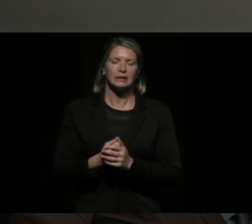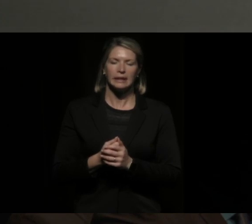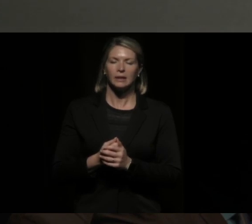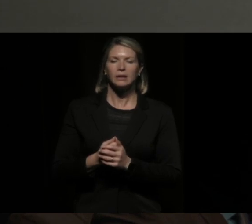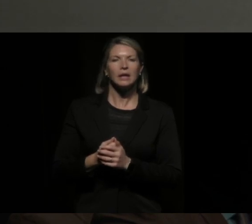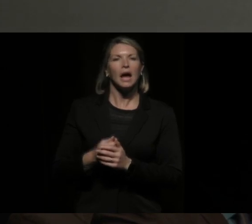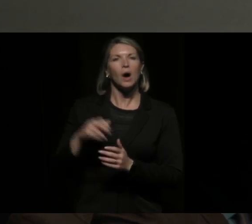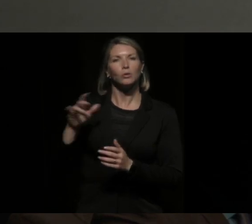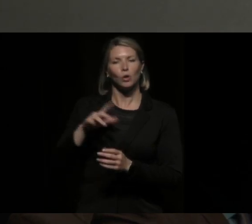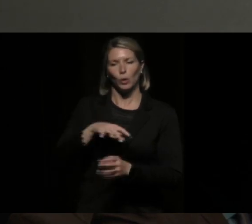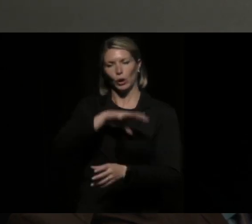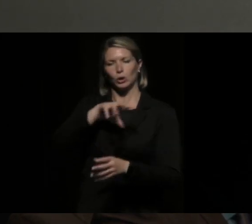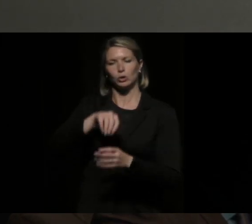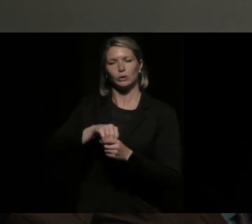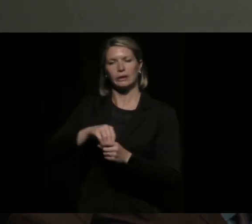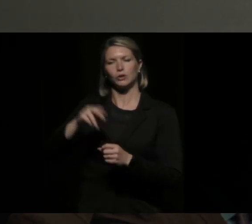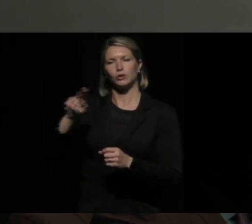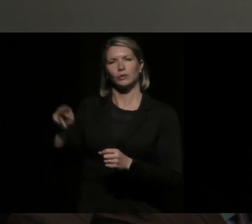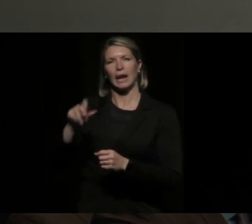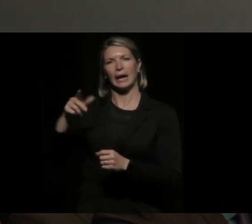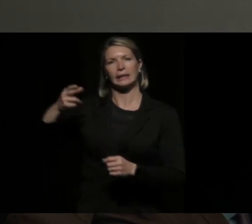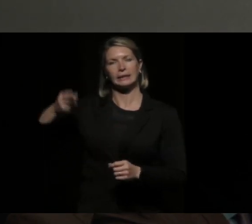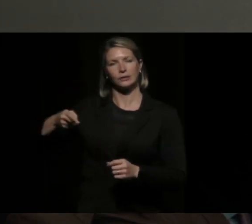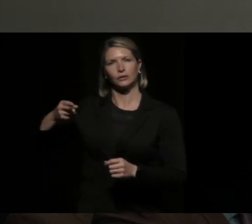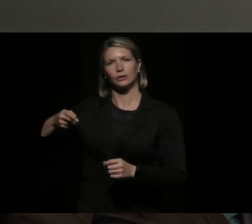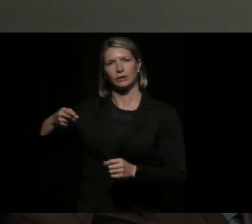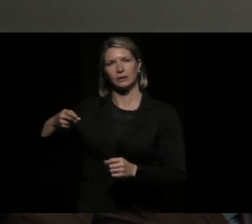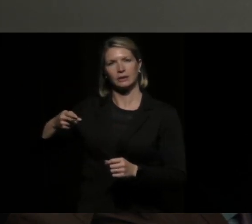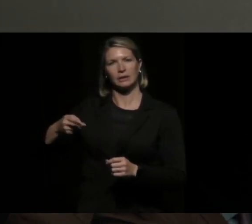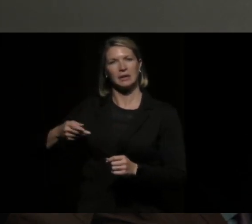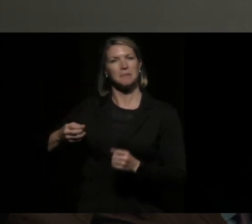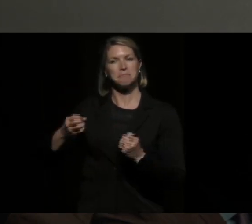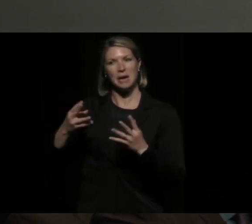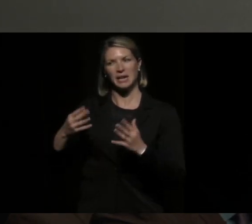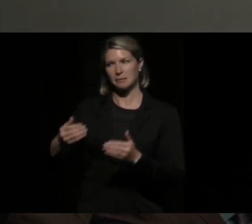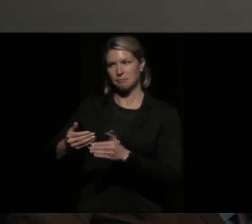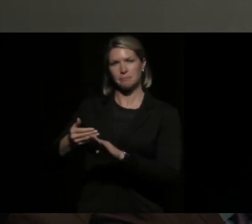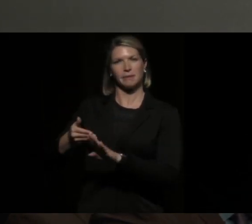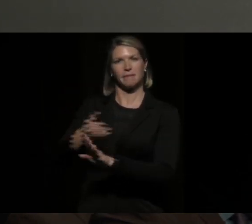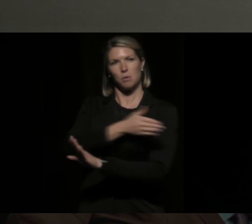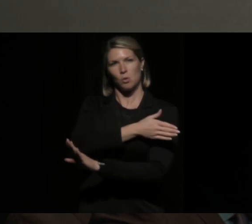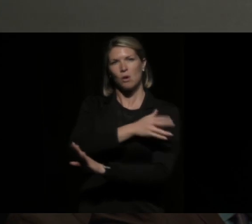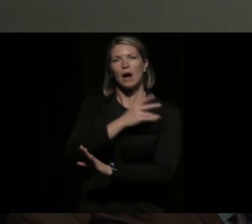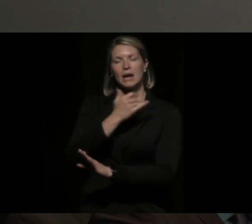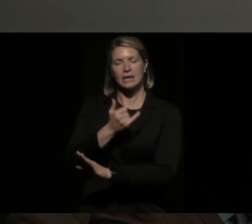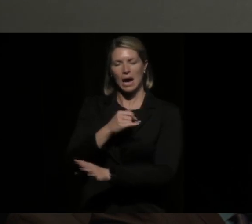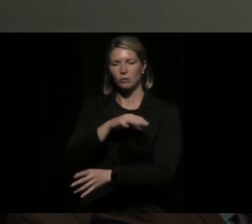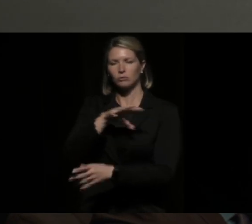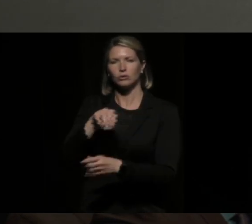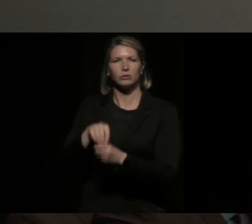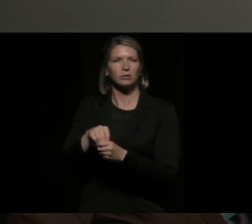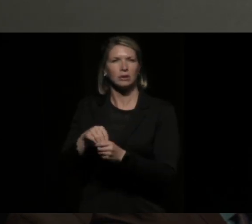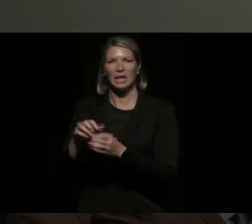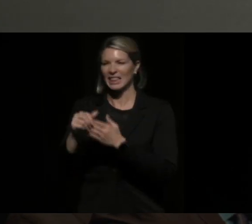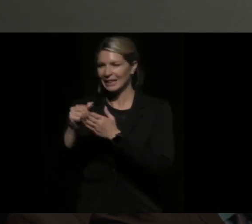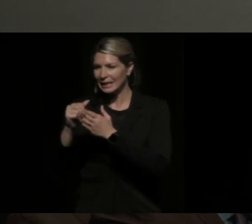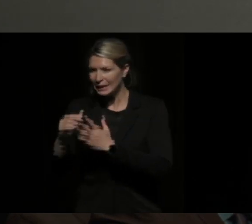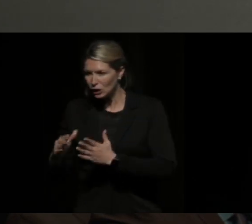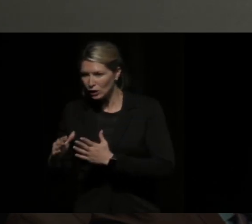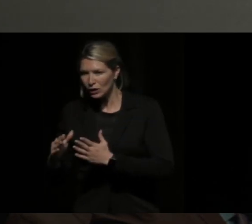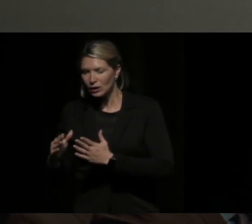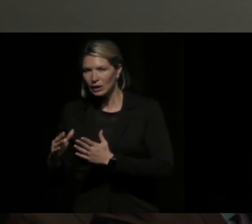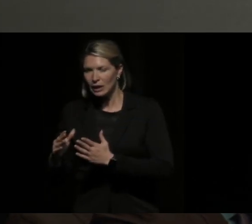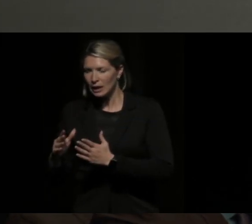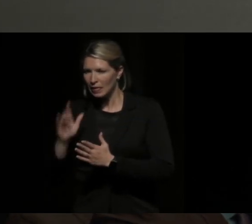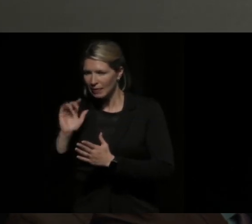Newfoundland and Labrador, and perhaps of any people, and indeed any individual and leader, is not, however, the award.